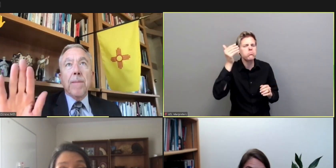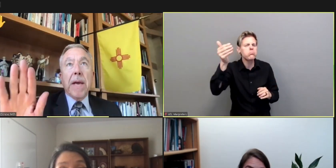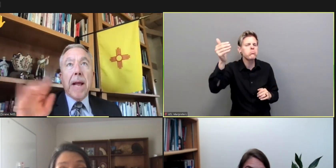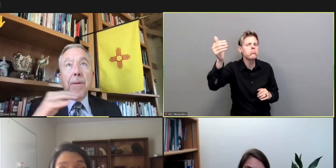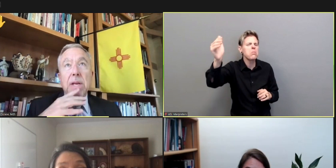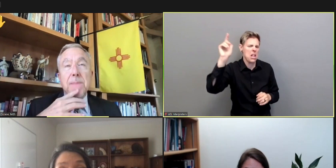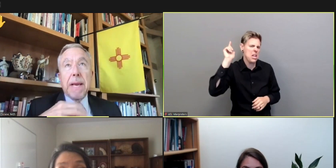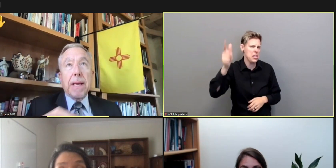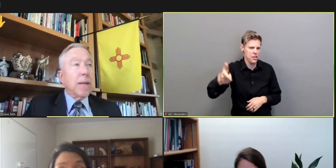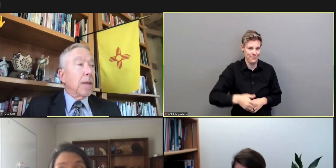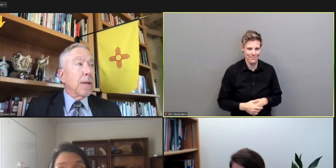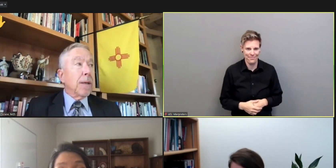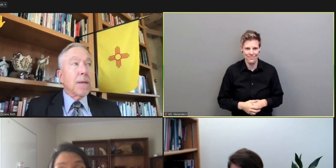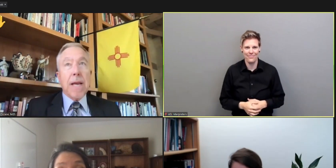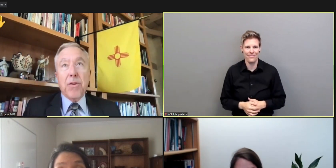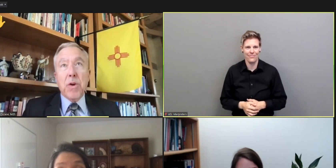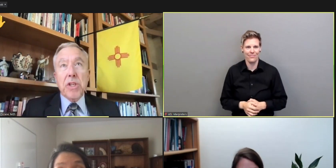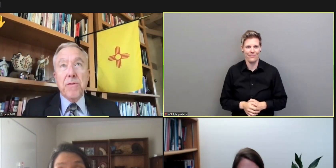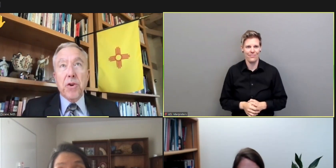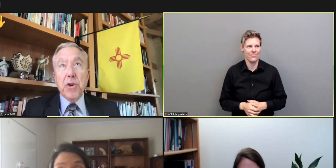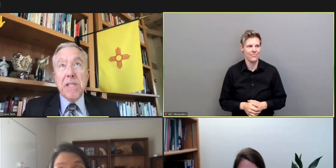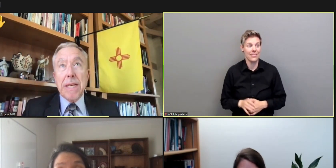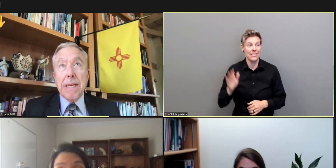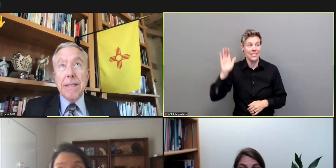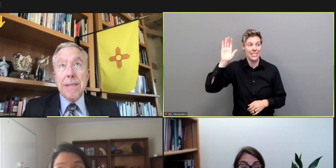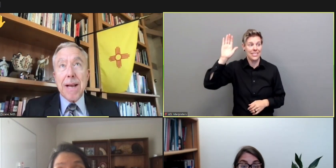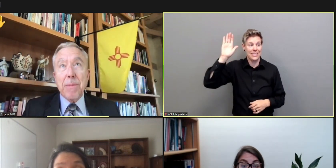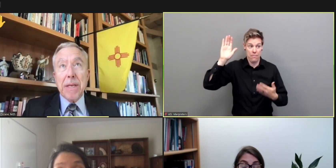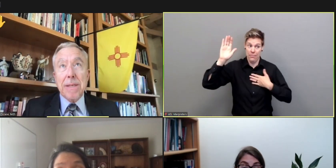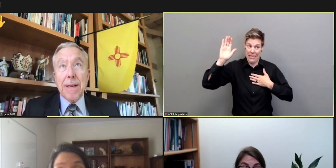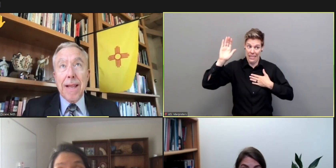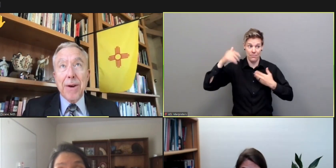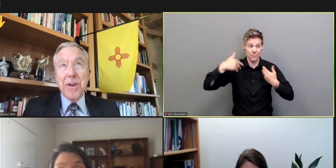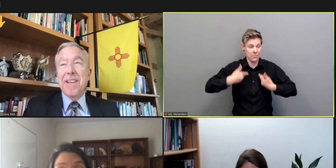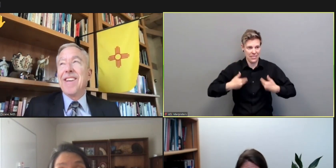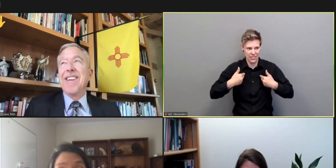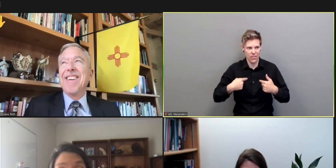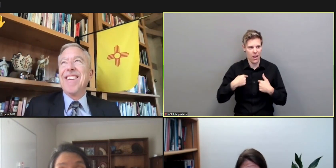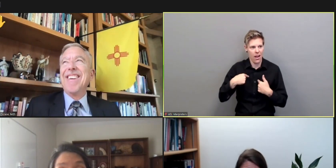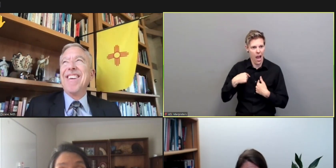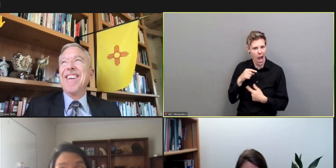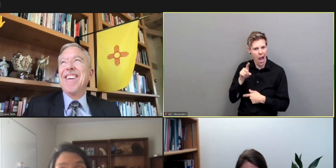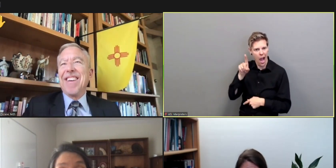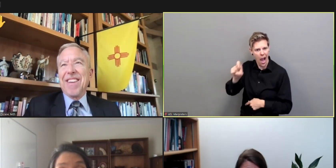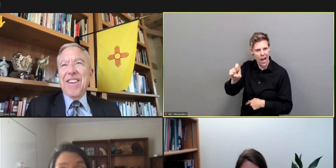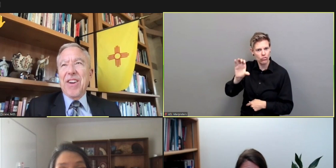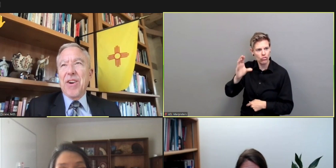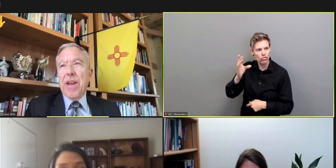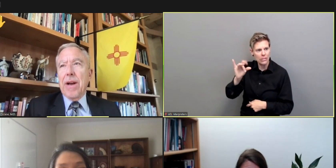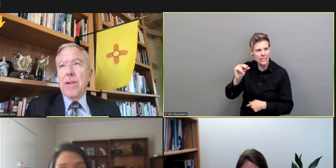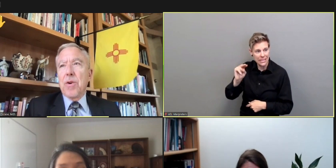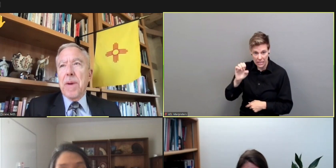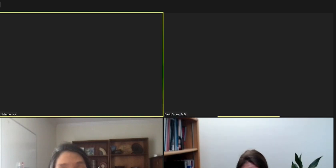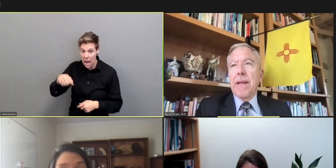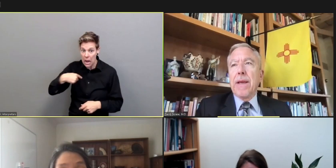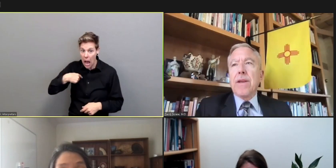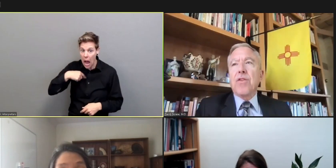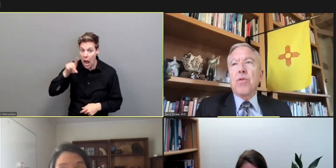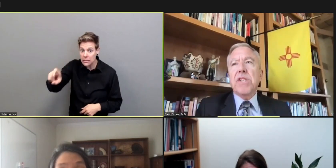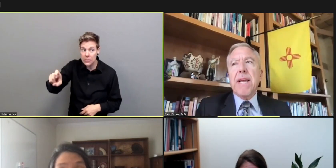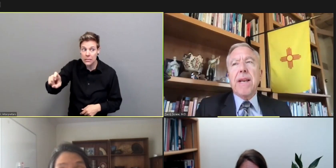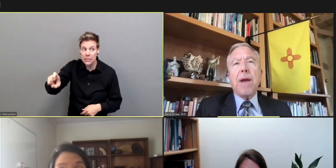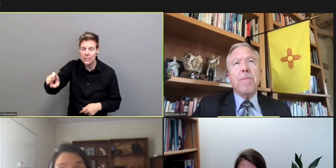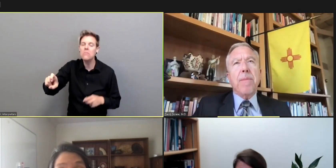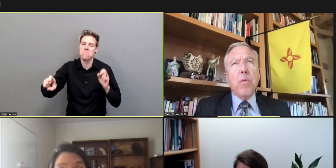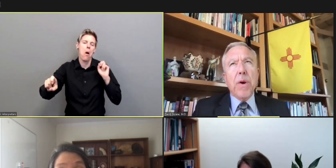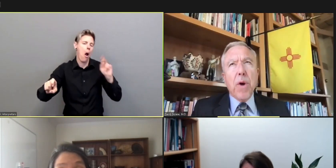Yeah, Matt, I raised my hand because I have a question for Christine on this topic. Is that allowed? Absolutely. Okay, I'll lower my hand. So